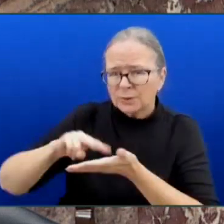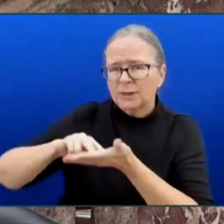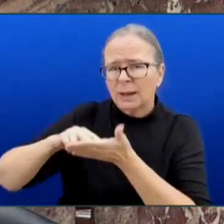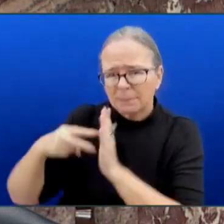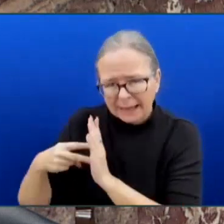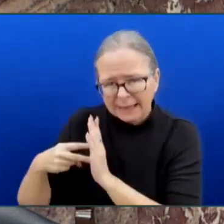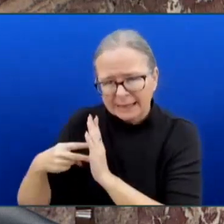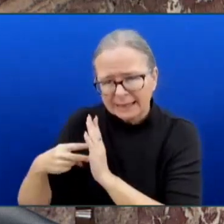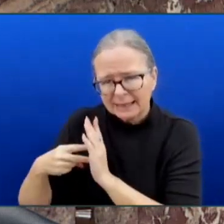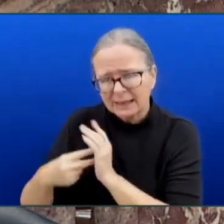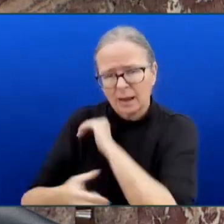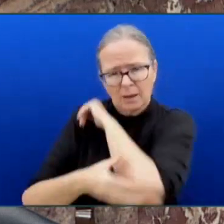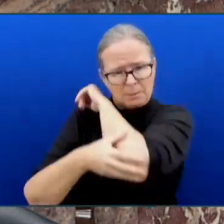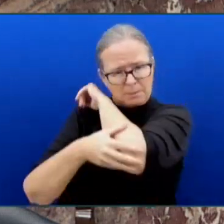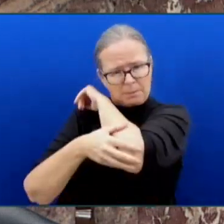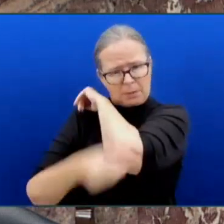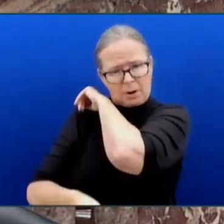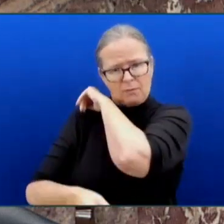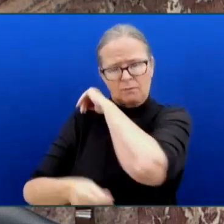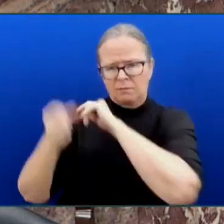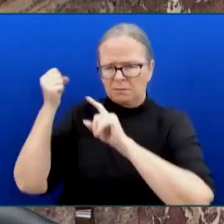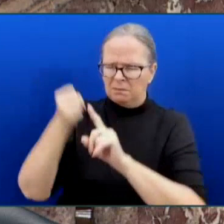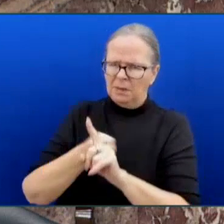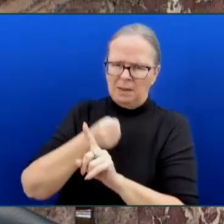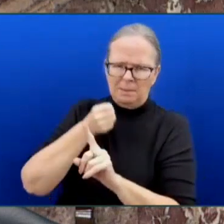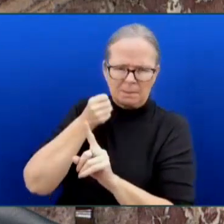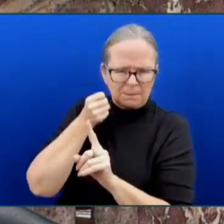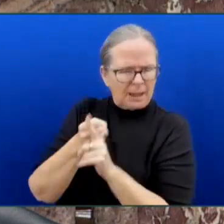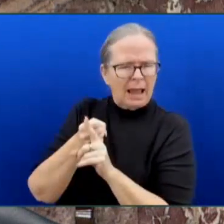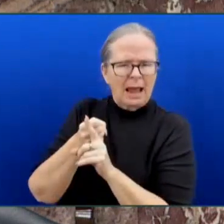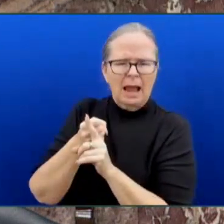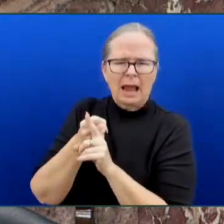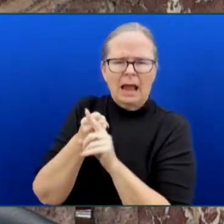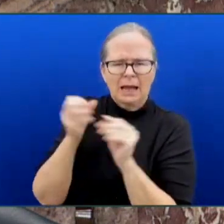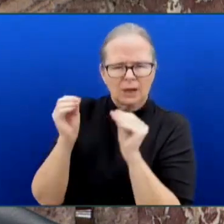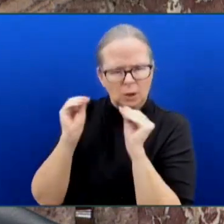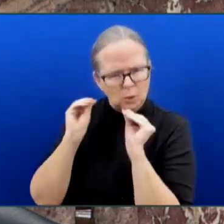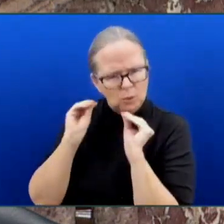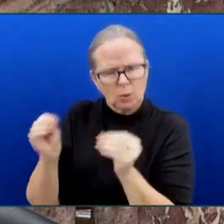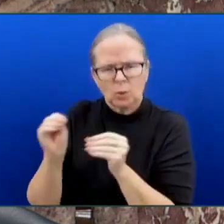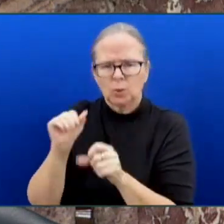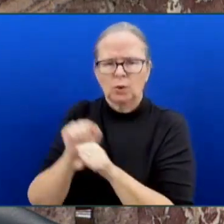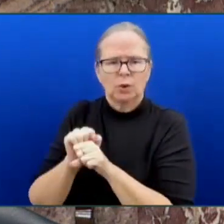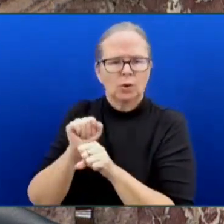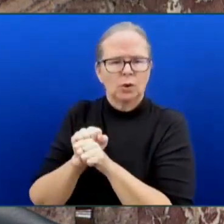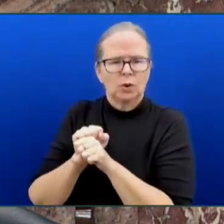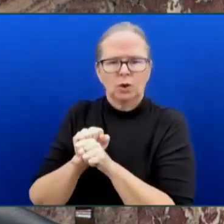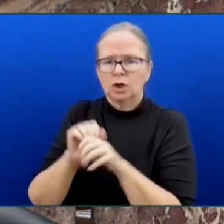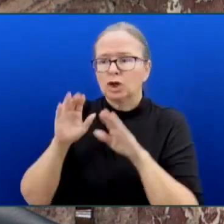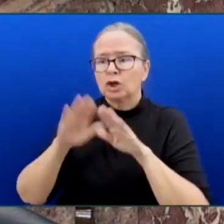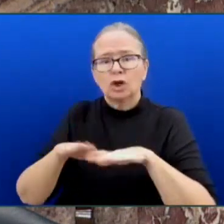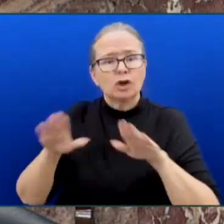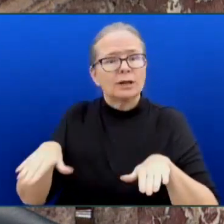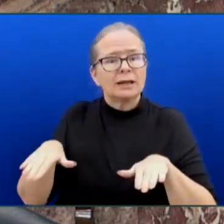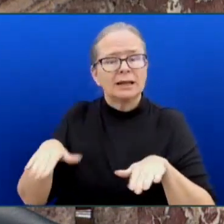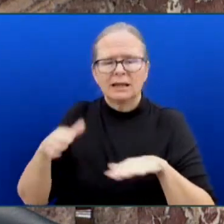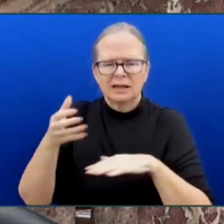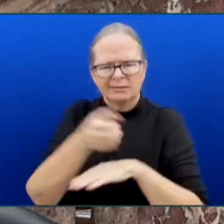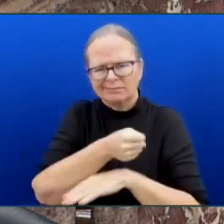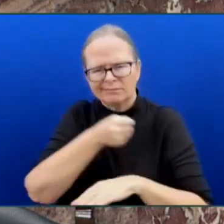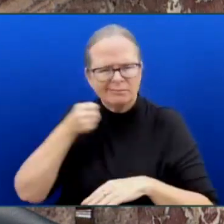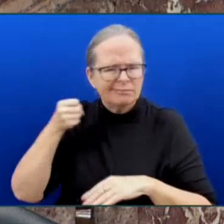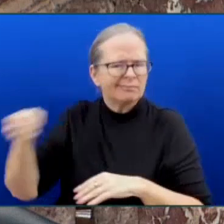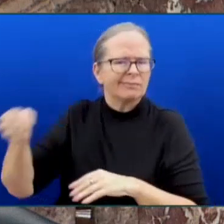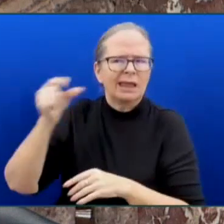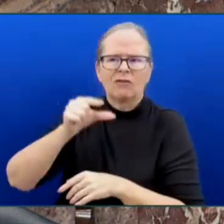Unemployment, poverty, children going into government care, suicide. That's what every First Nation was trying to do from Prince George